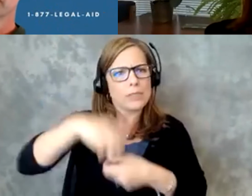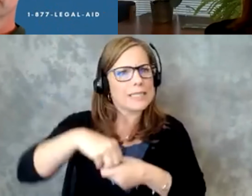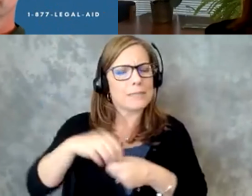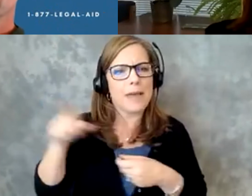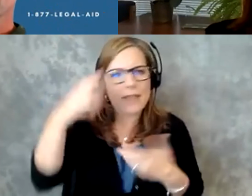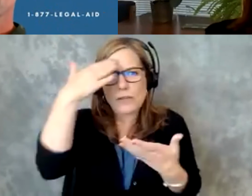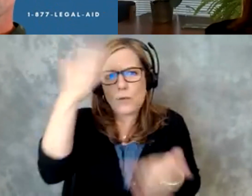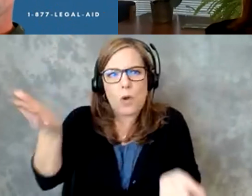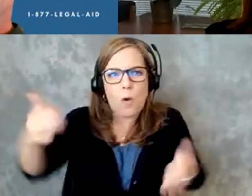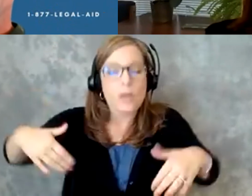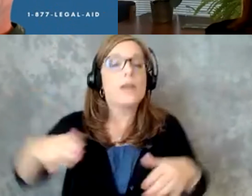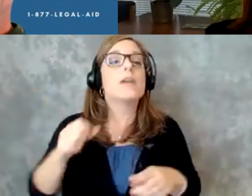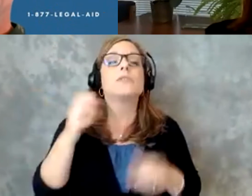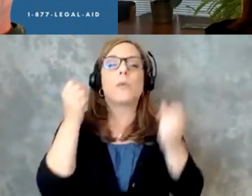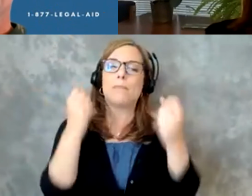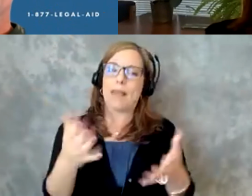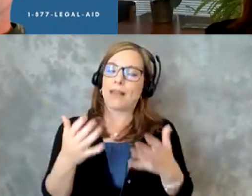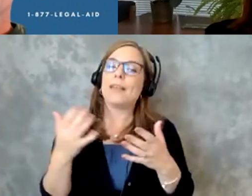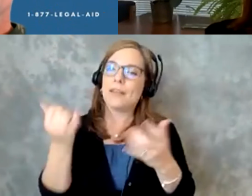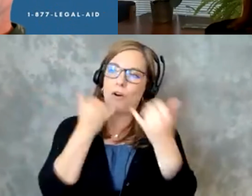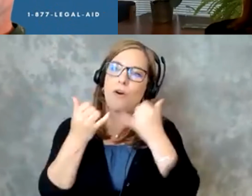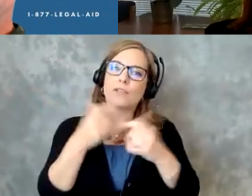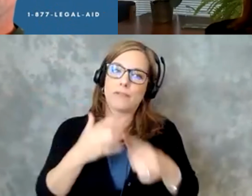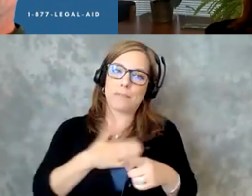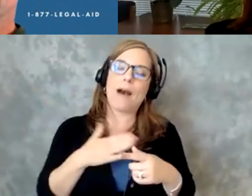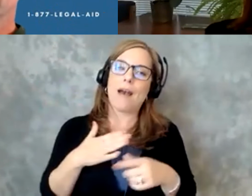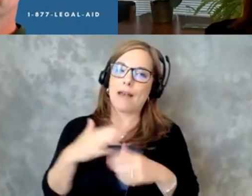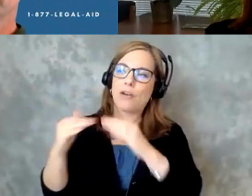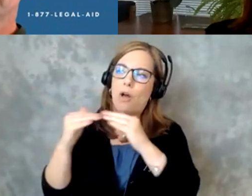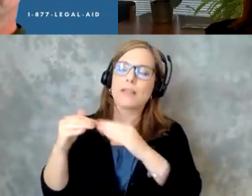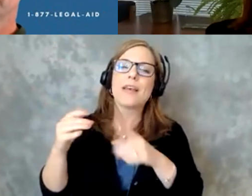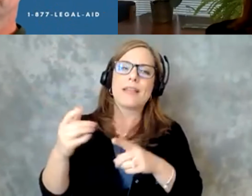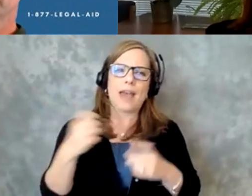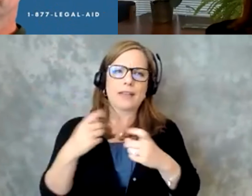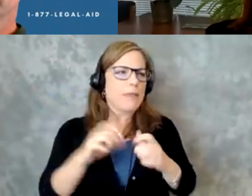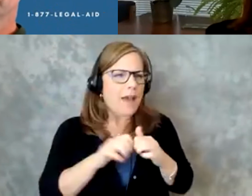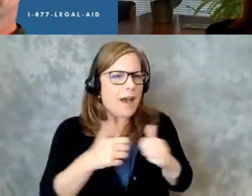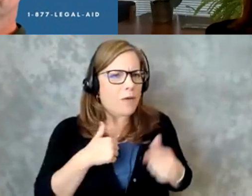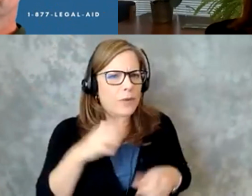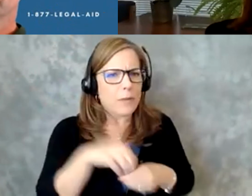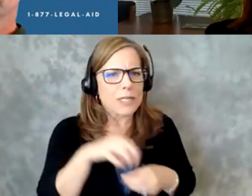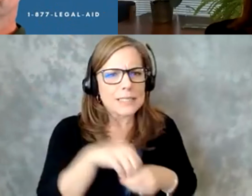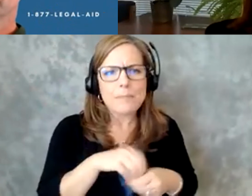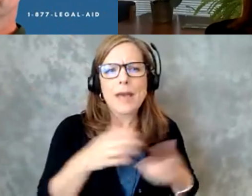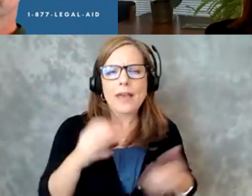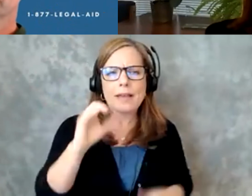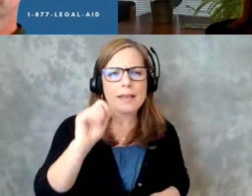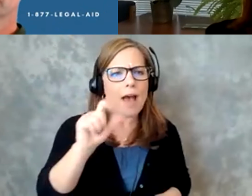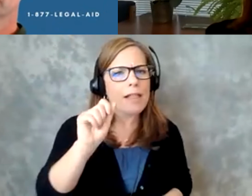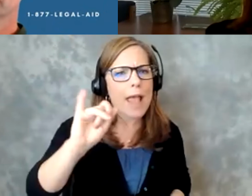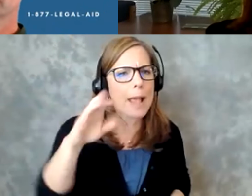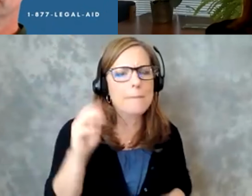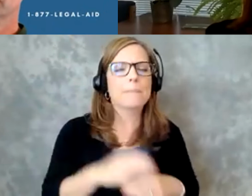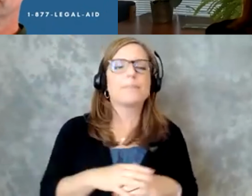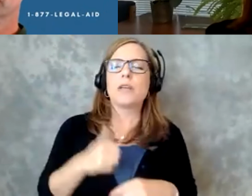getting a lot of phone calls from some of my colleagues and asking me how to participate in CalAIM. And I will be